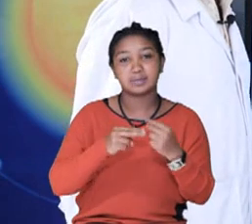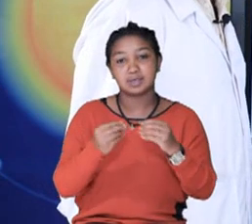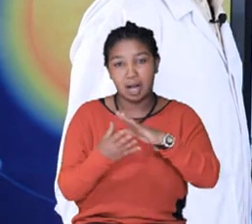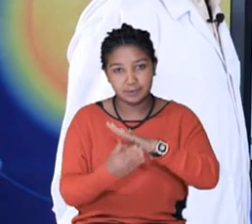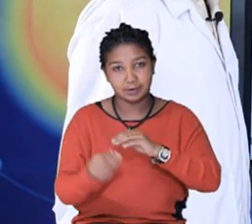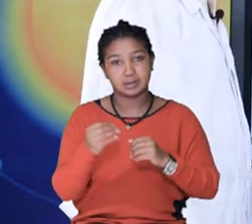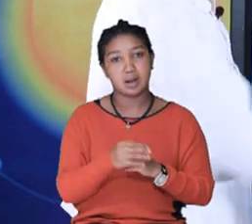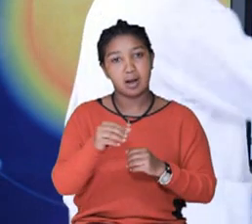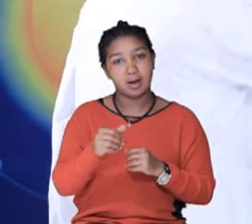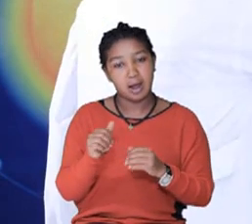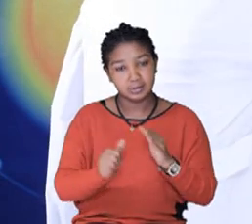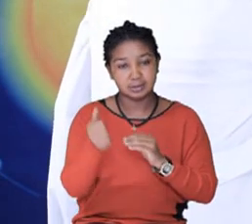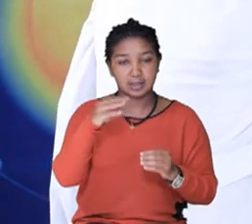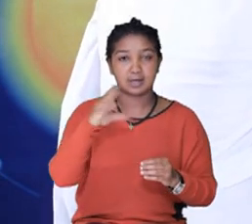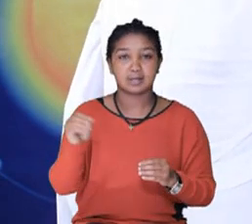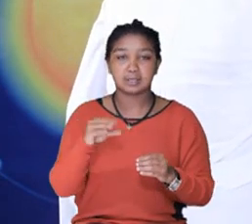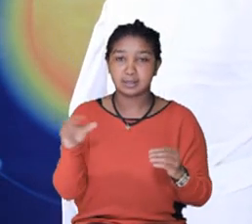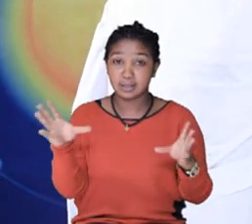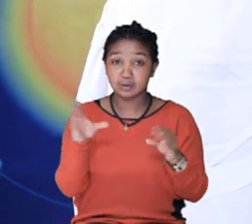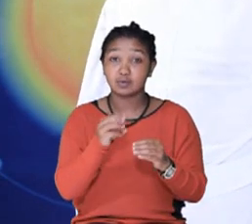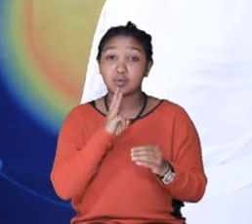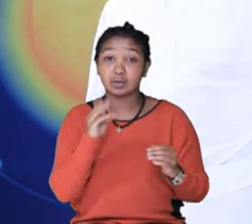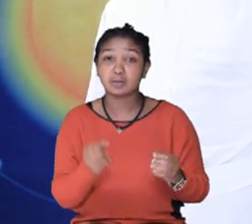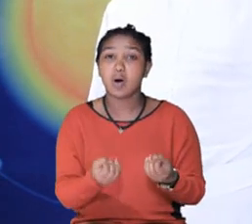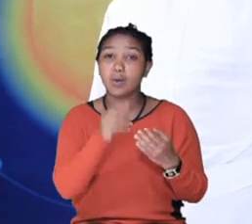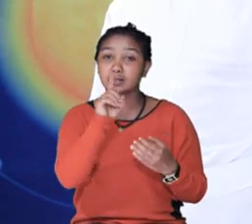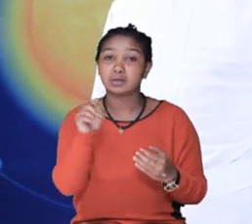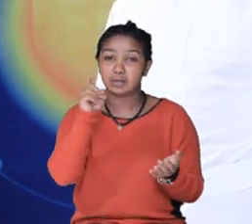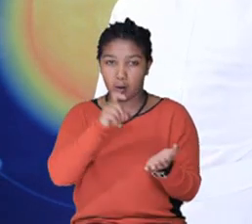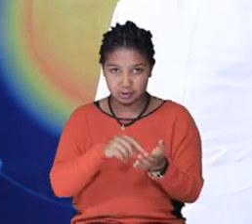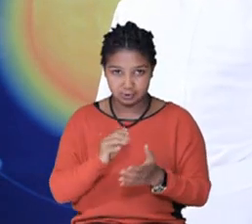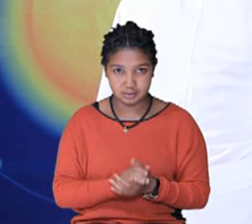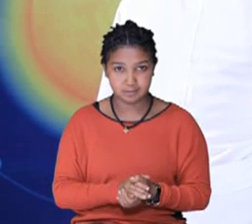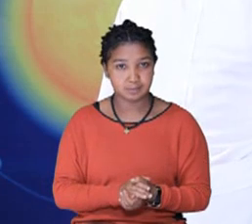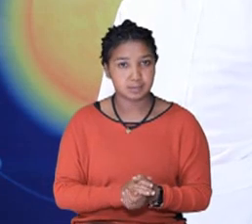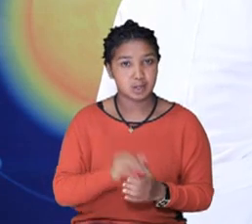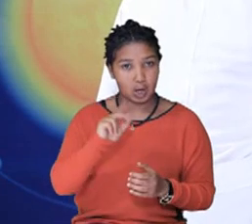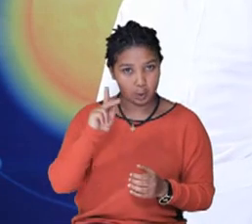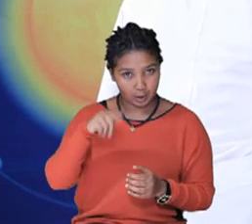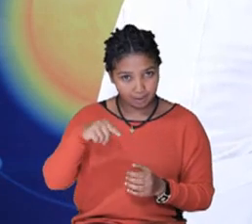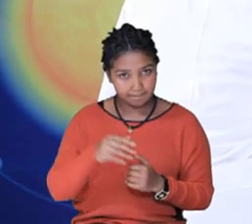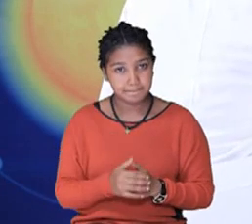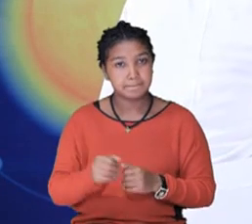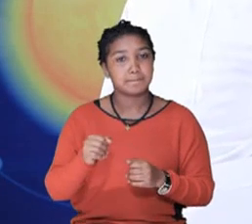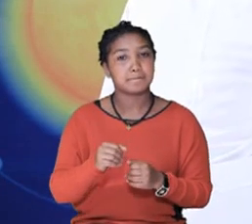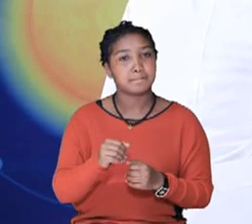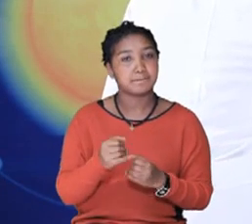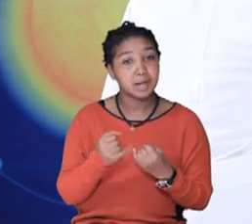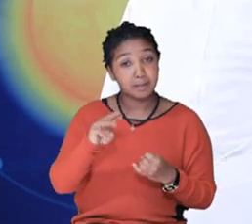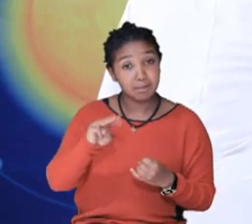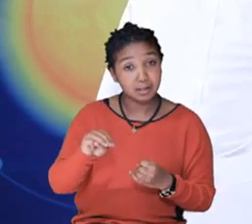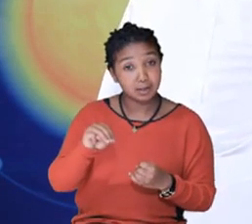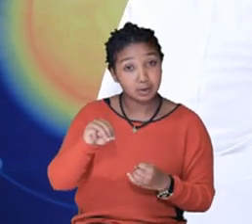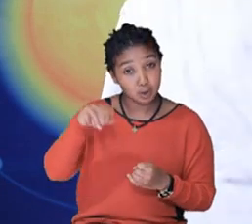acceleration. And density of the water is how much? 1000 kilogram per